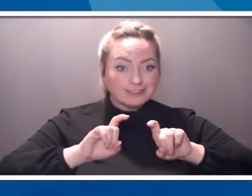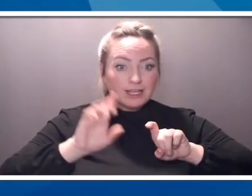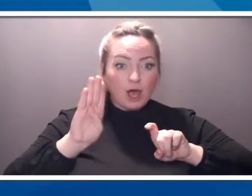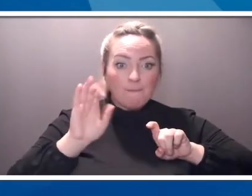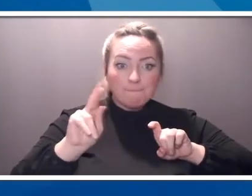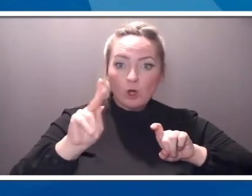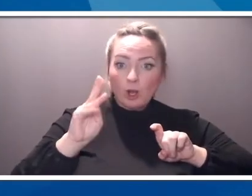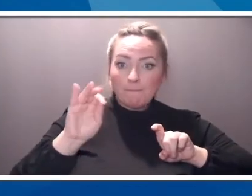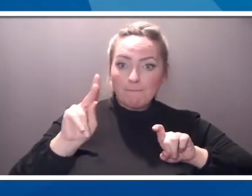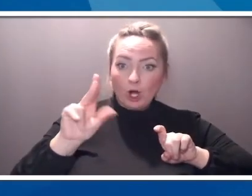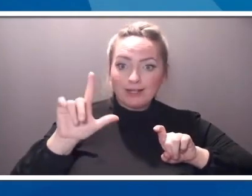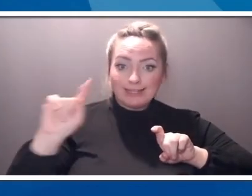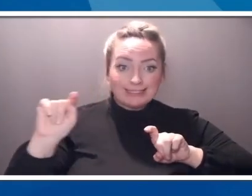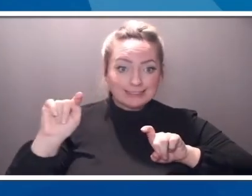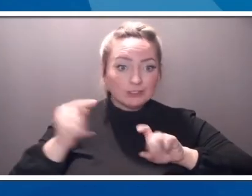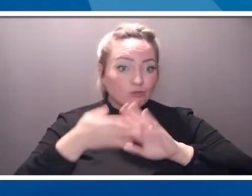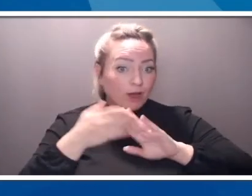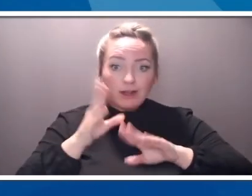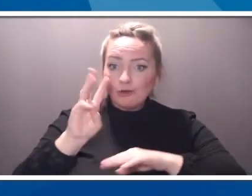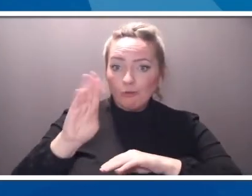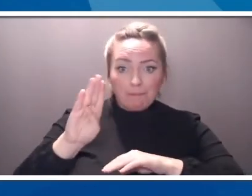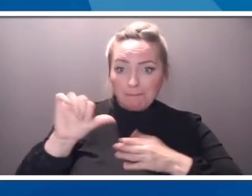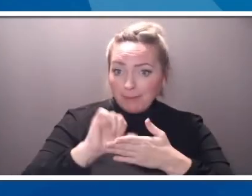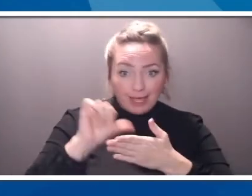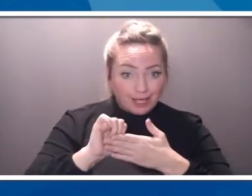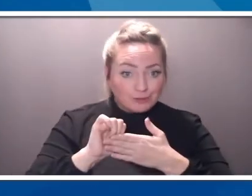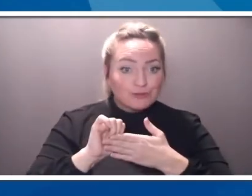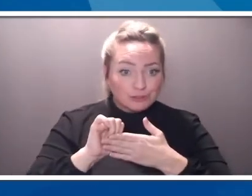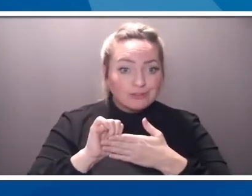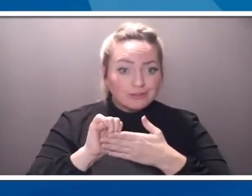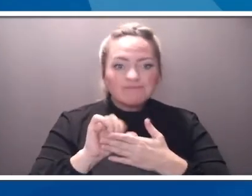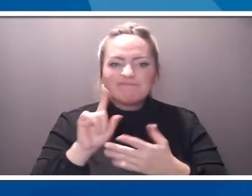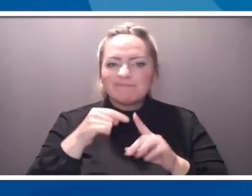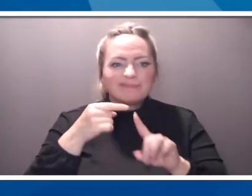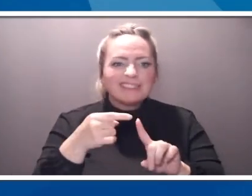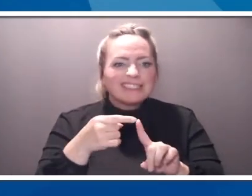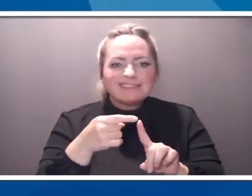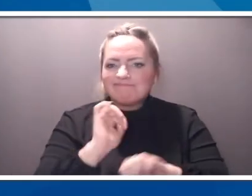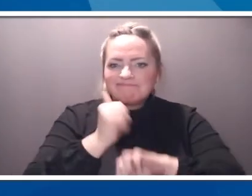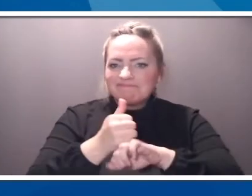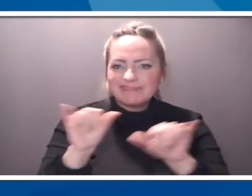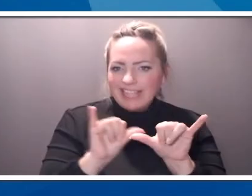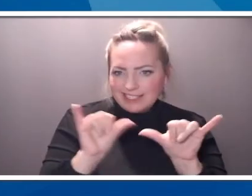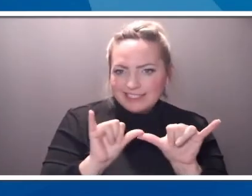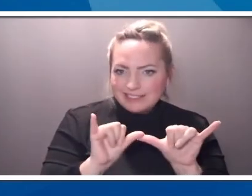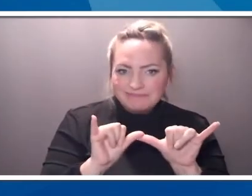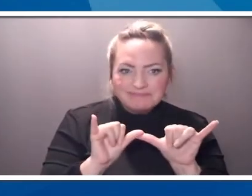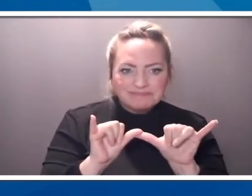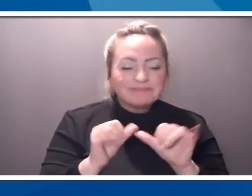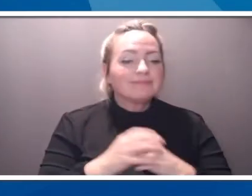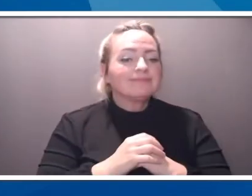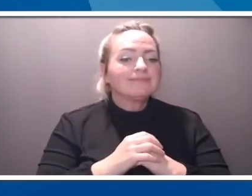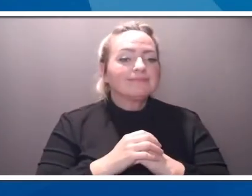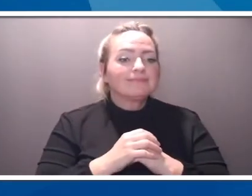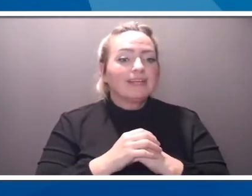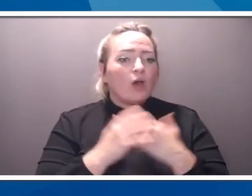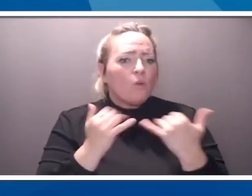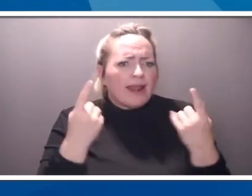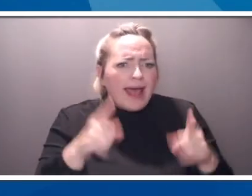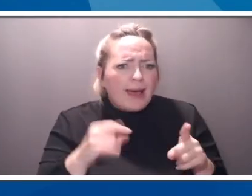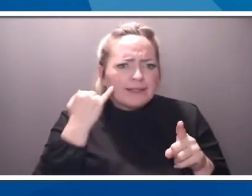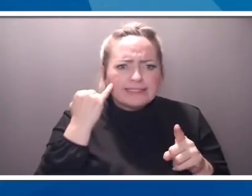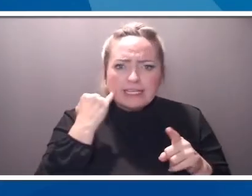to test this is there are bookmarklets out there that you run on your web page, and they set those particular